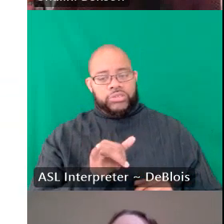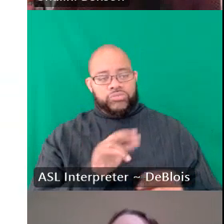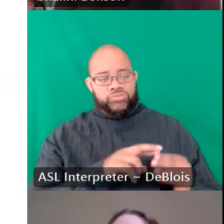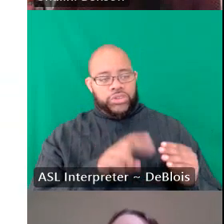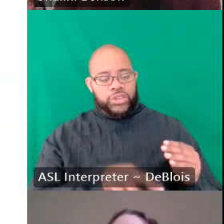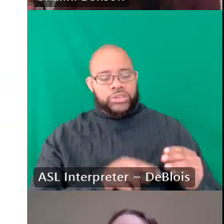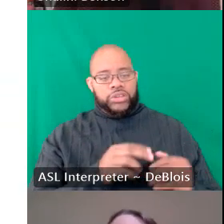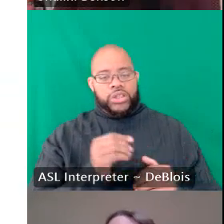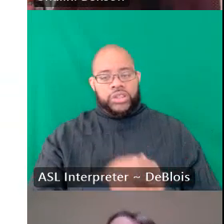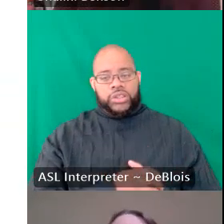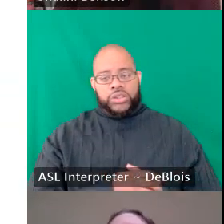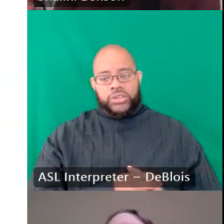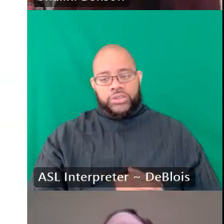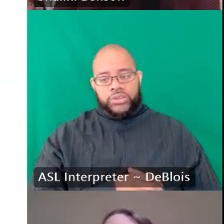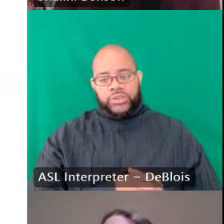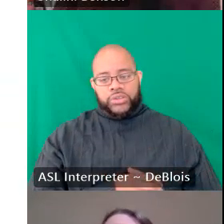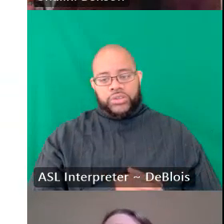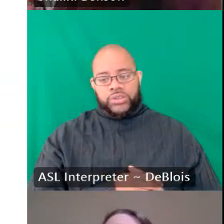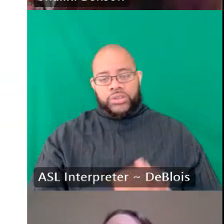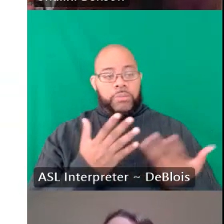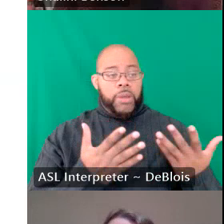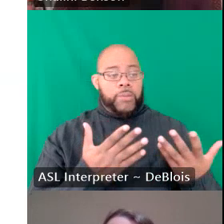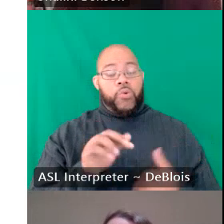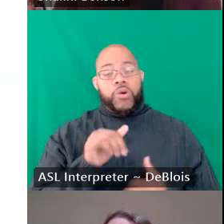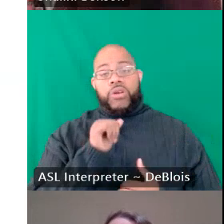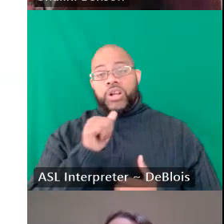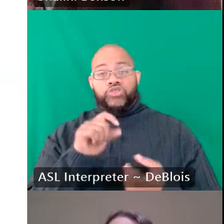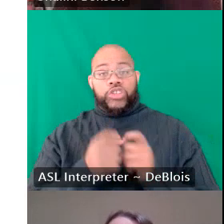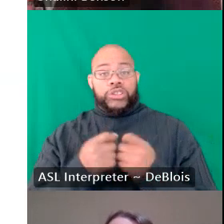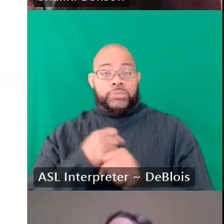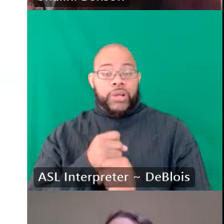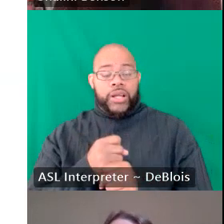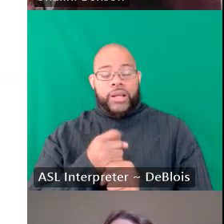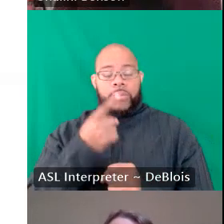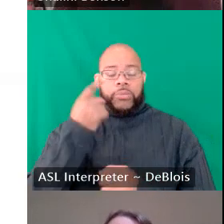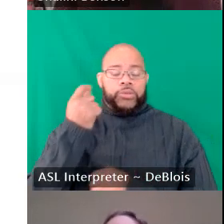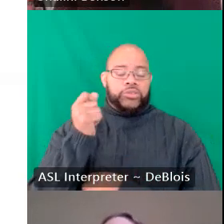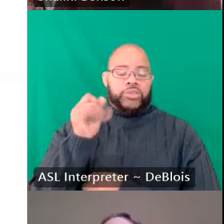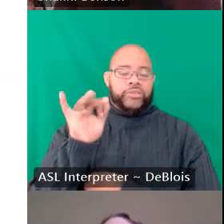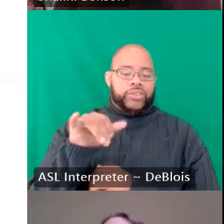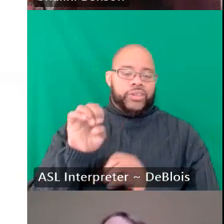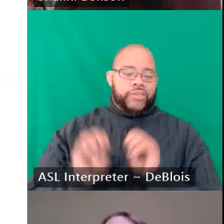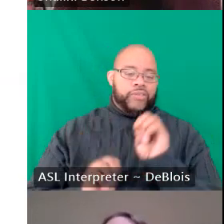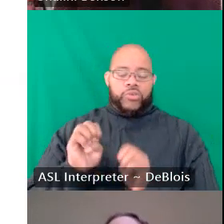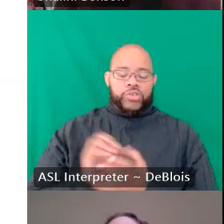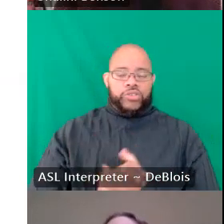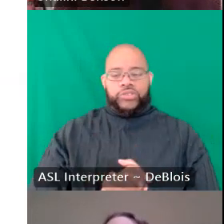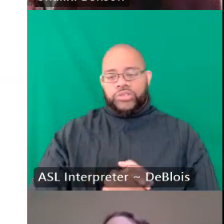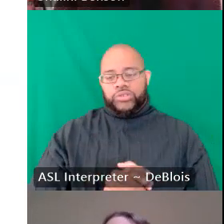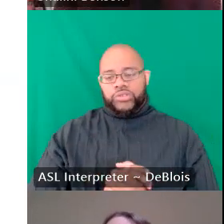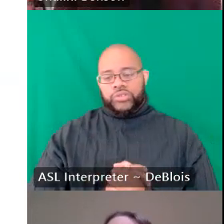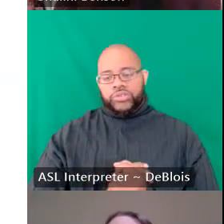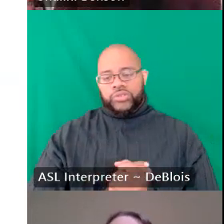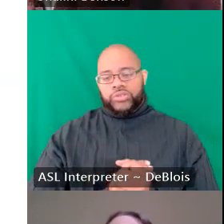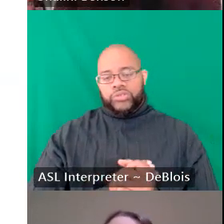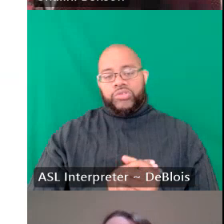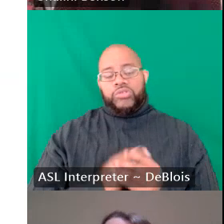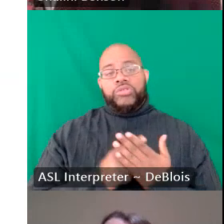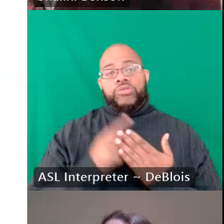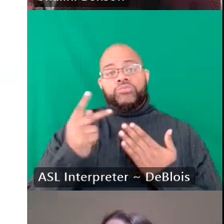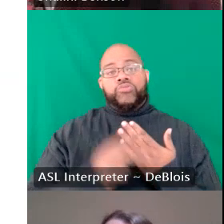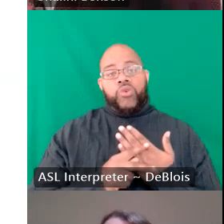and there may or may not be changes made as a result of those evaluations. Is the program